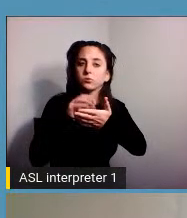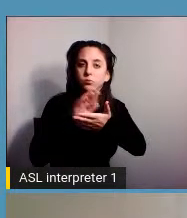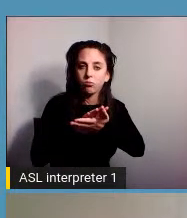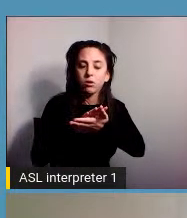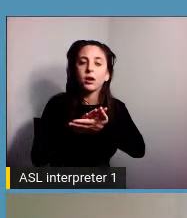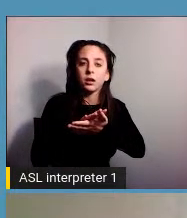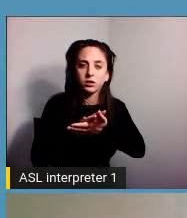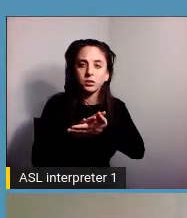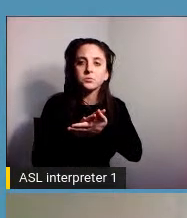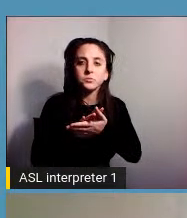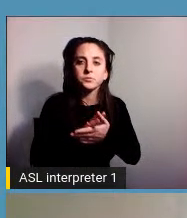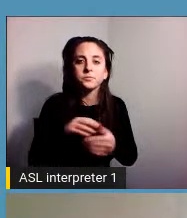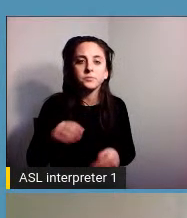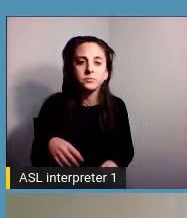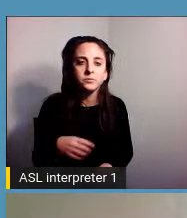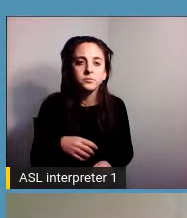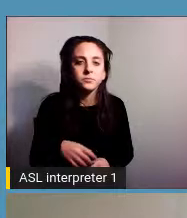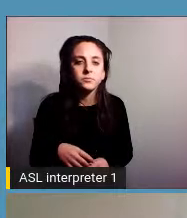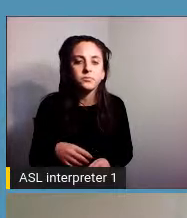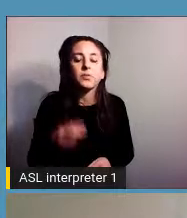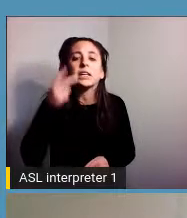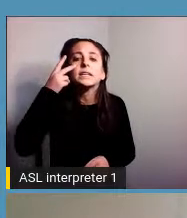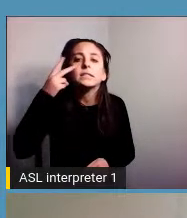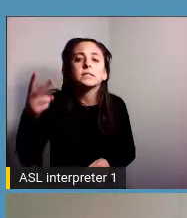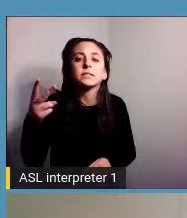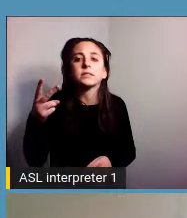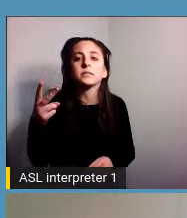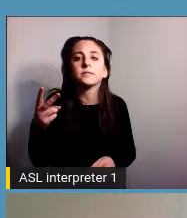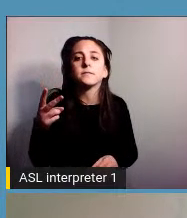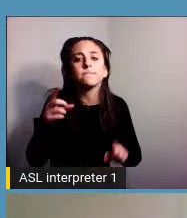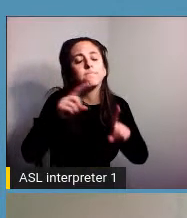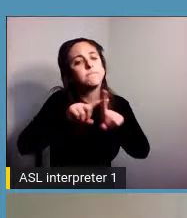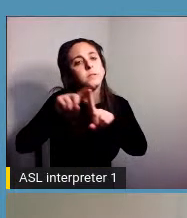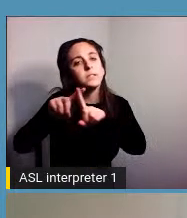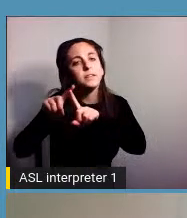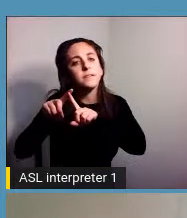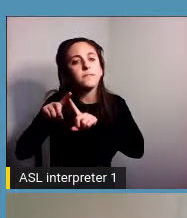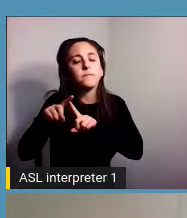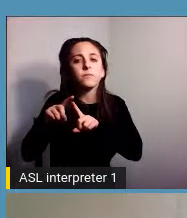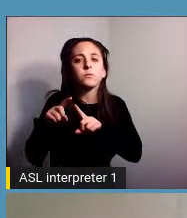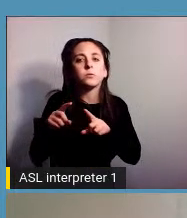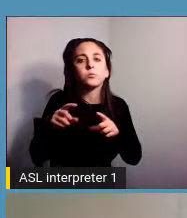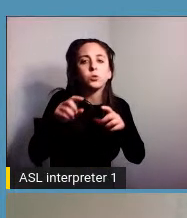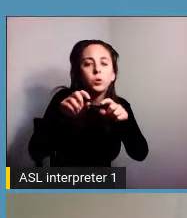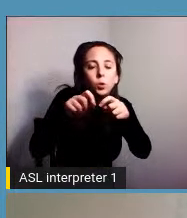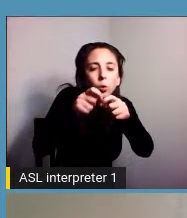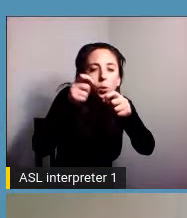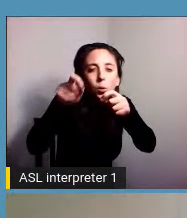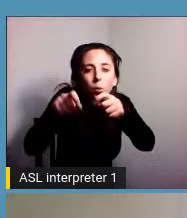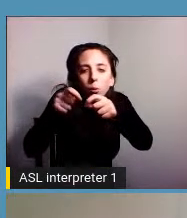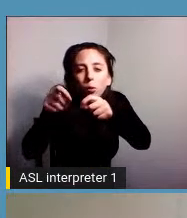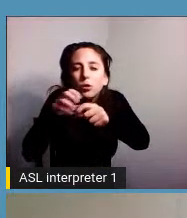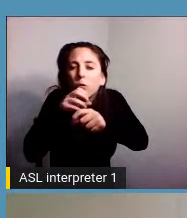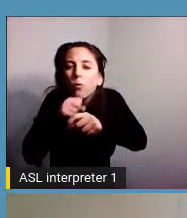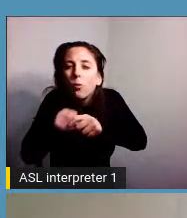was in at this moment in time. We can see how some of the strands are beginning to fray,